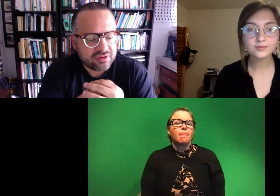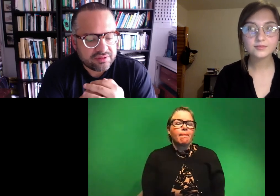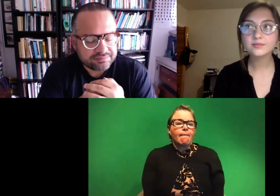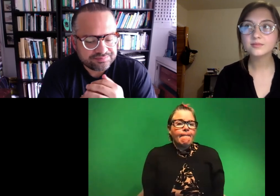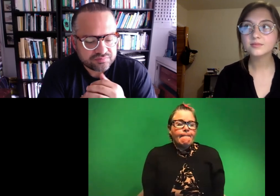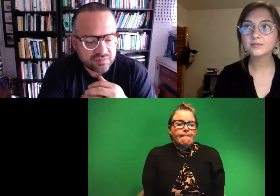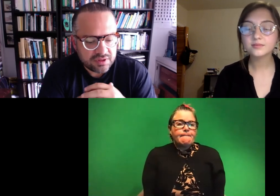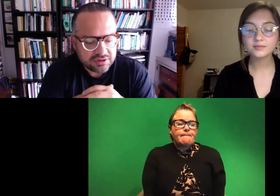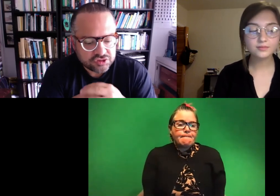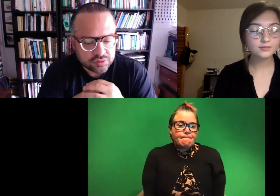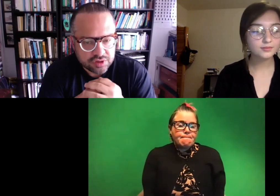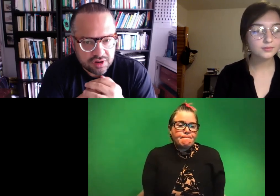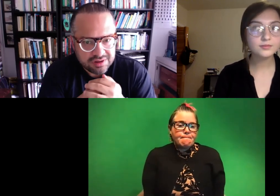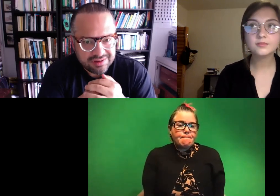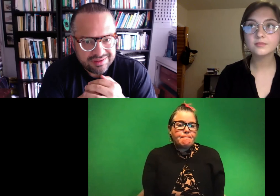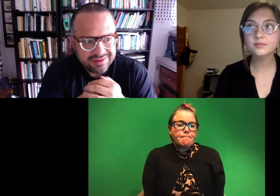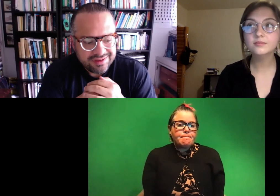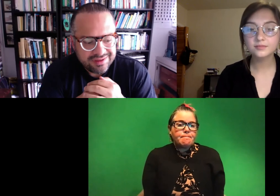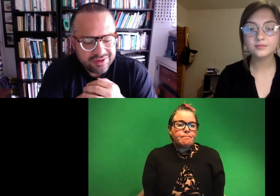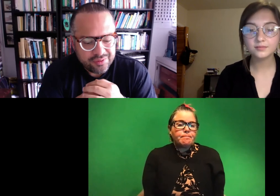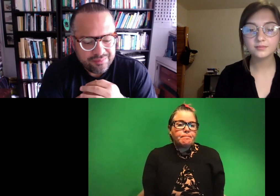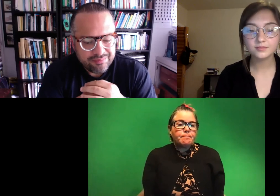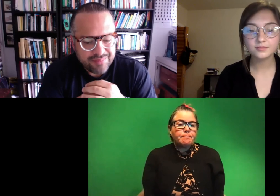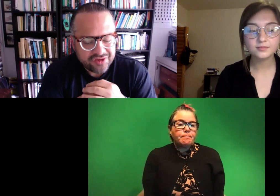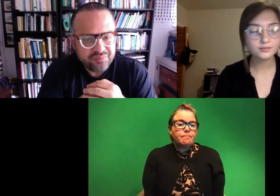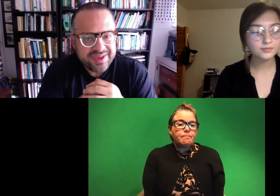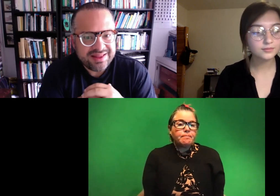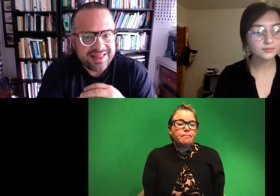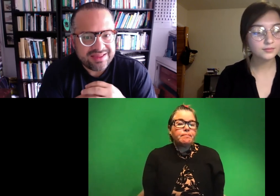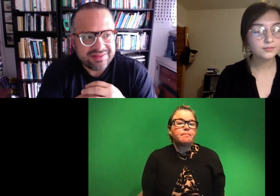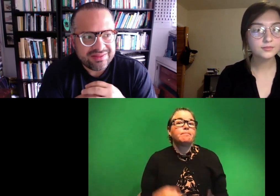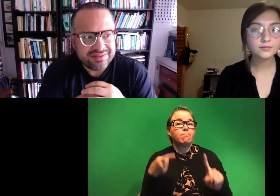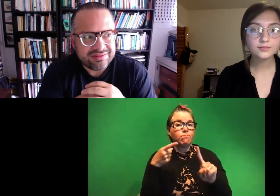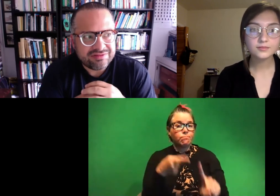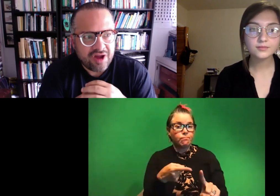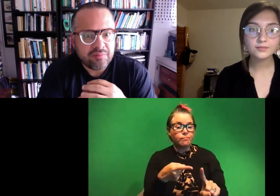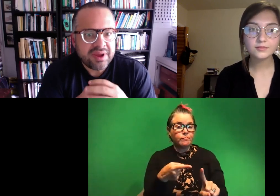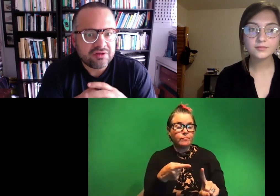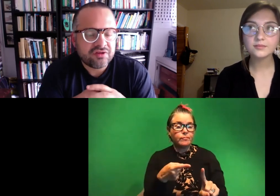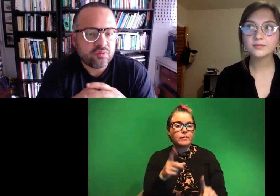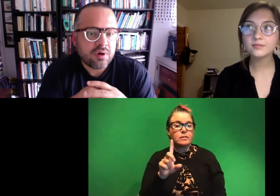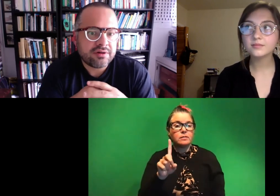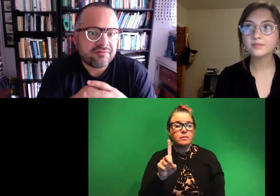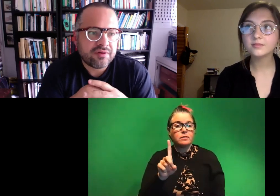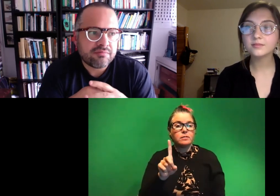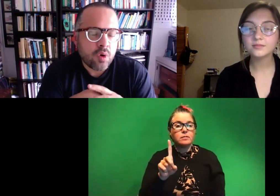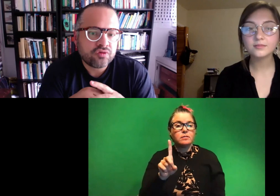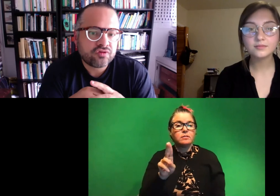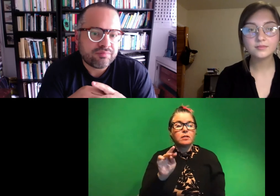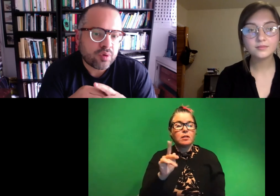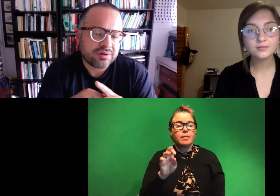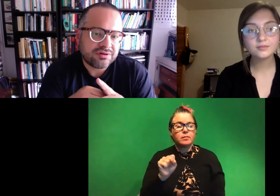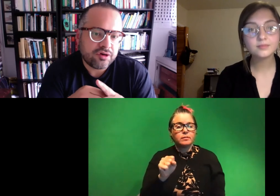of this short talk must be like dung beetles is one of the